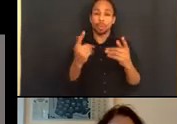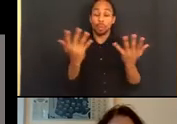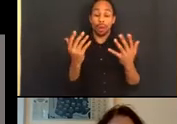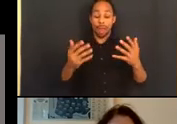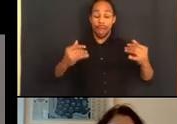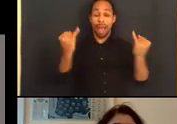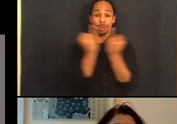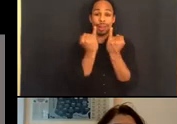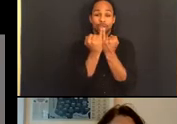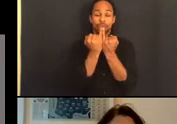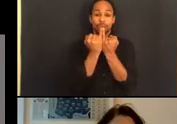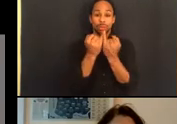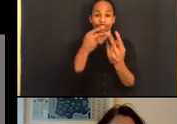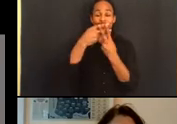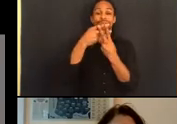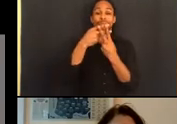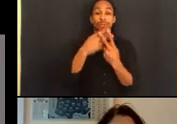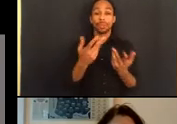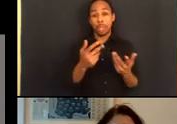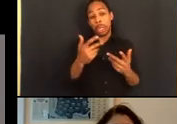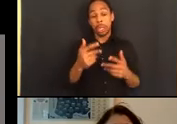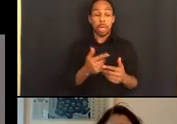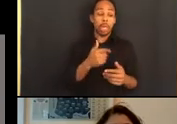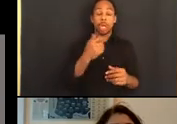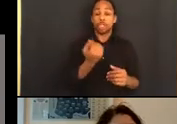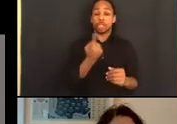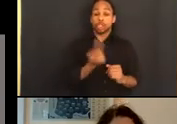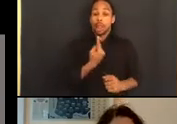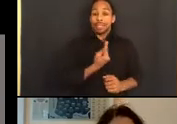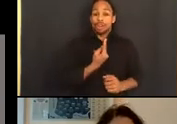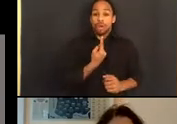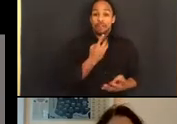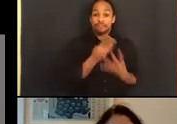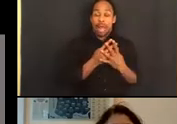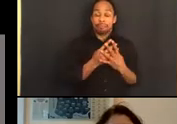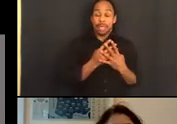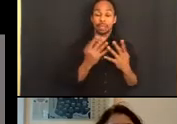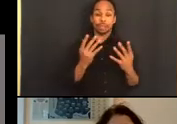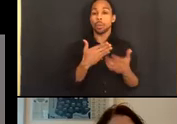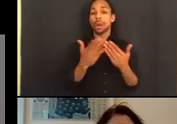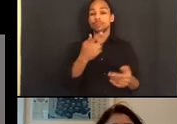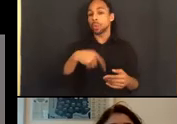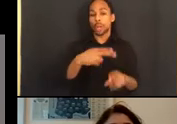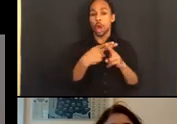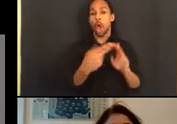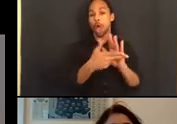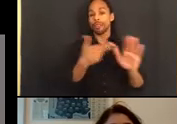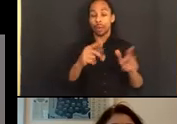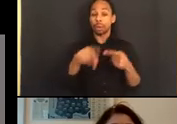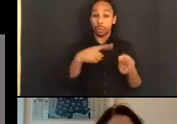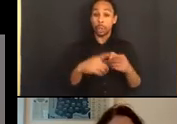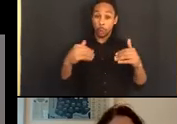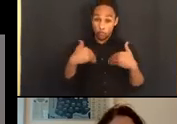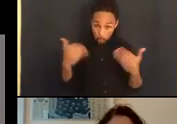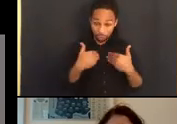isolation, right? Whether we call it solitary confinement, whatever it is that we call it, when youth who are